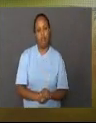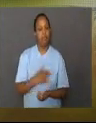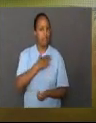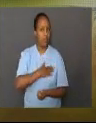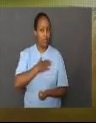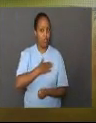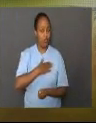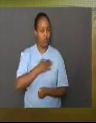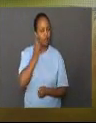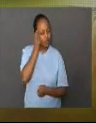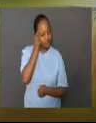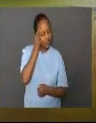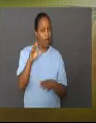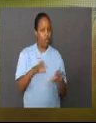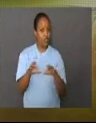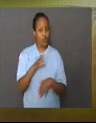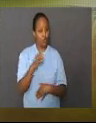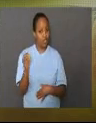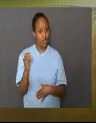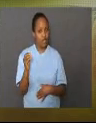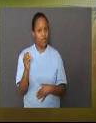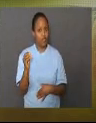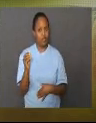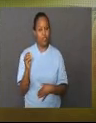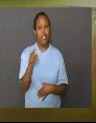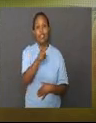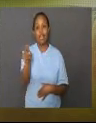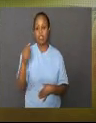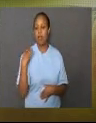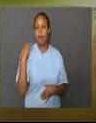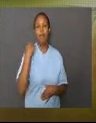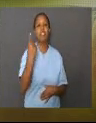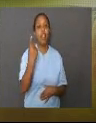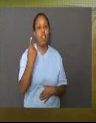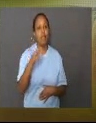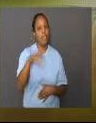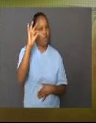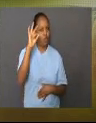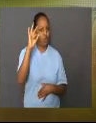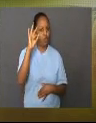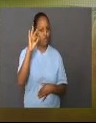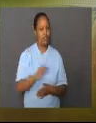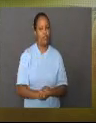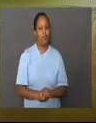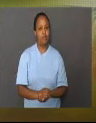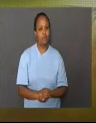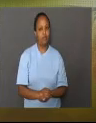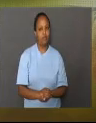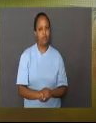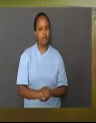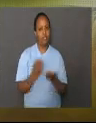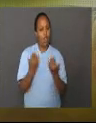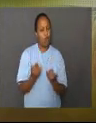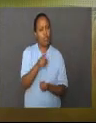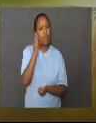Please think about a benefit that you personally enjoy. Now